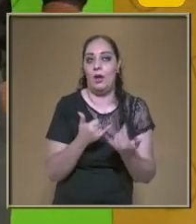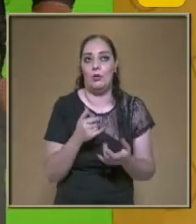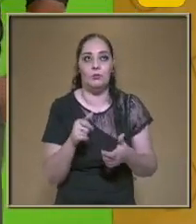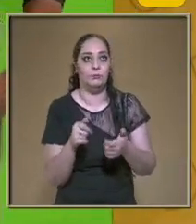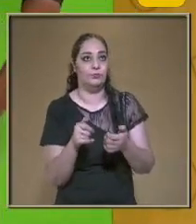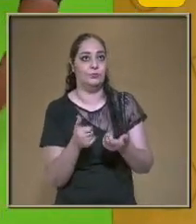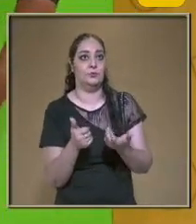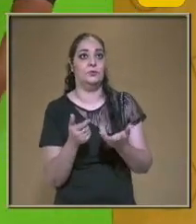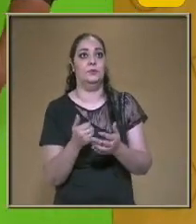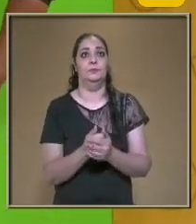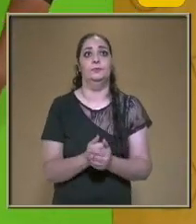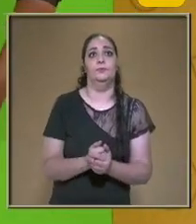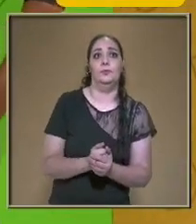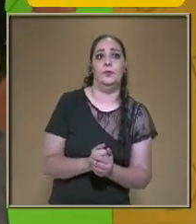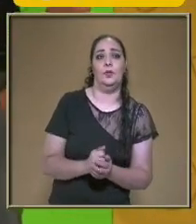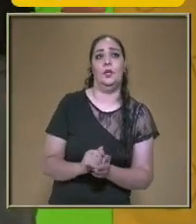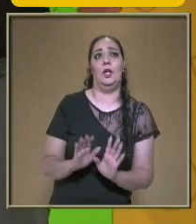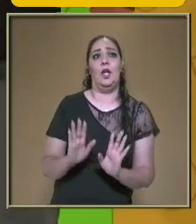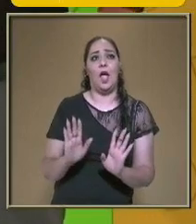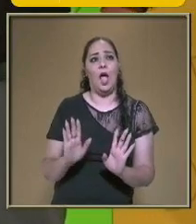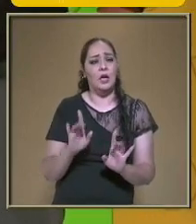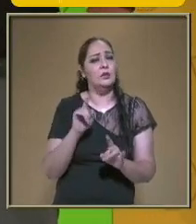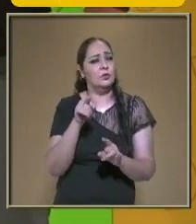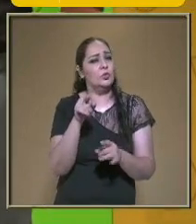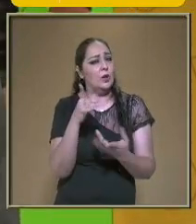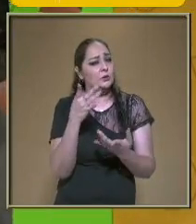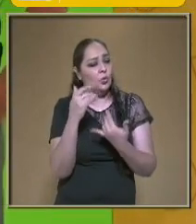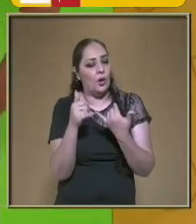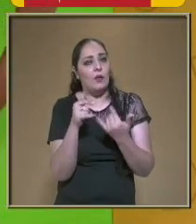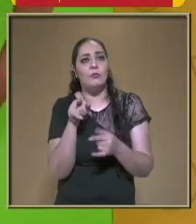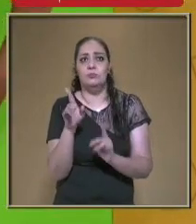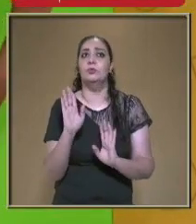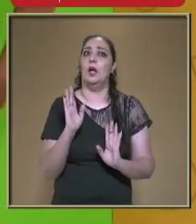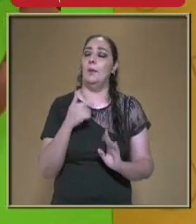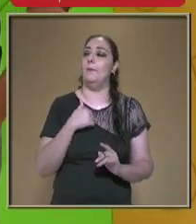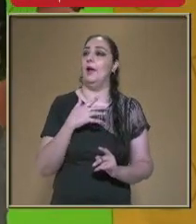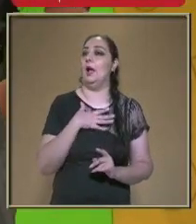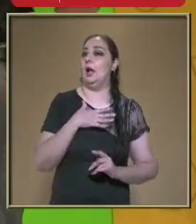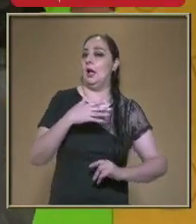vs. Zombies. Have you played this game? Because I did, okay?